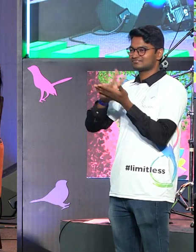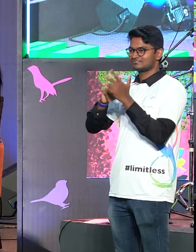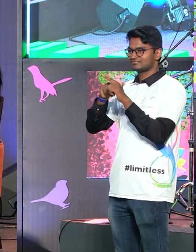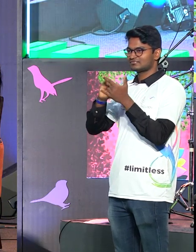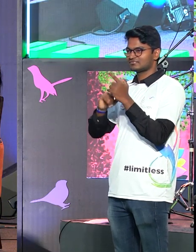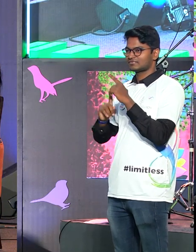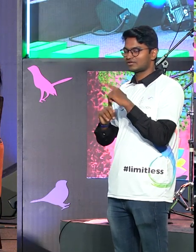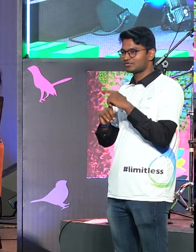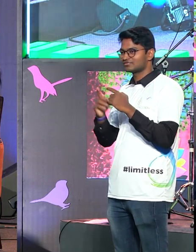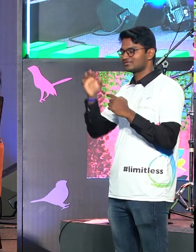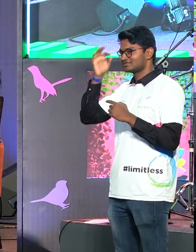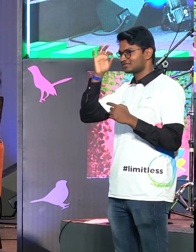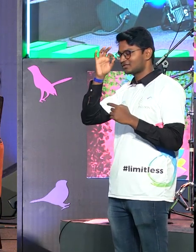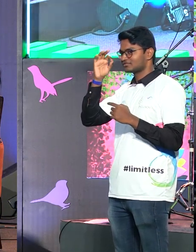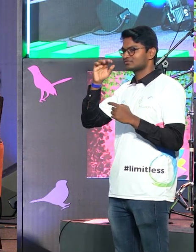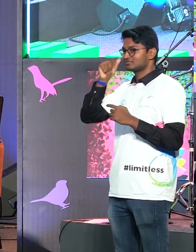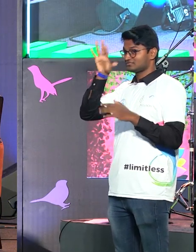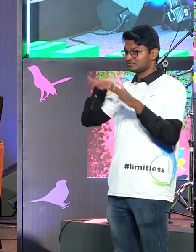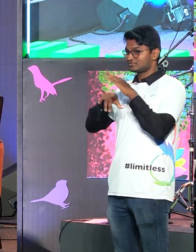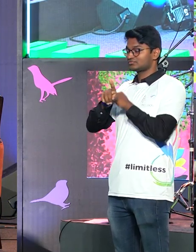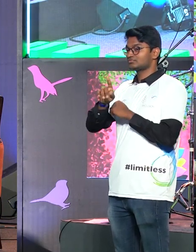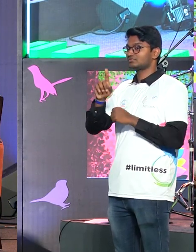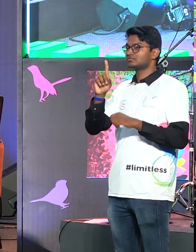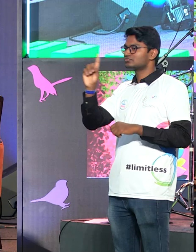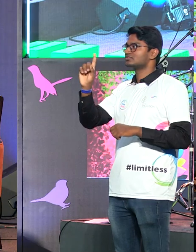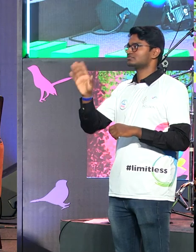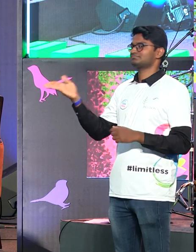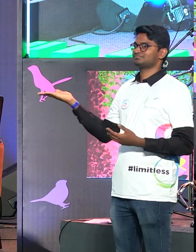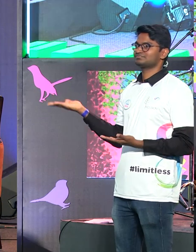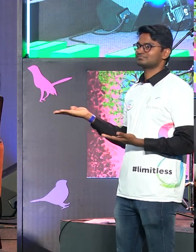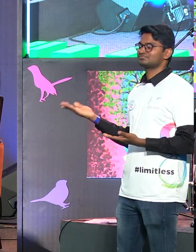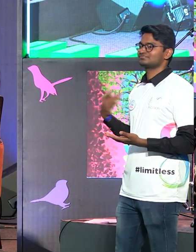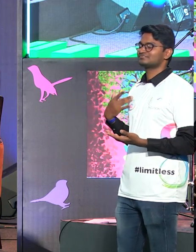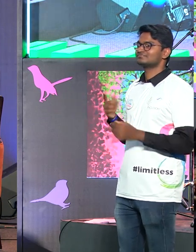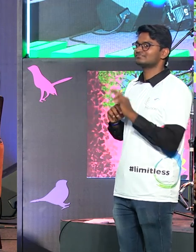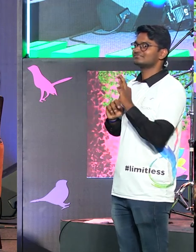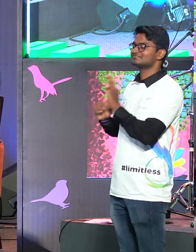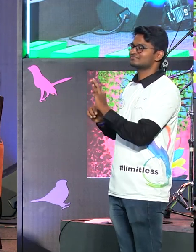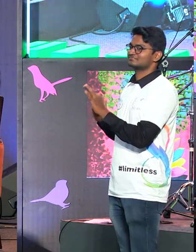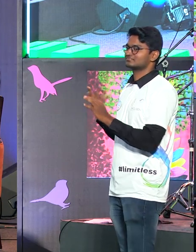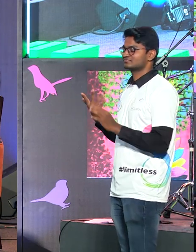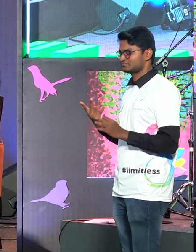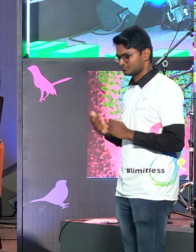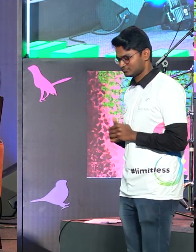actors in India. And my question to you is,